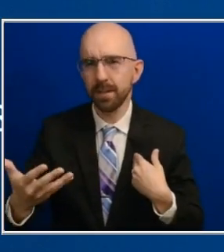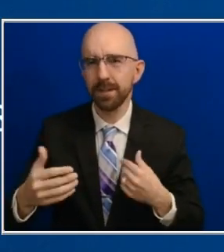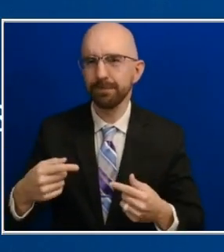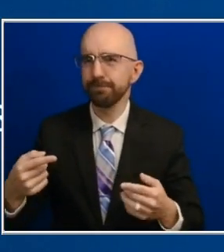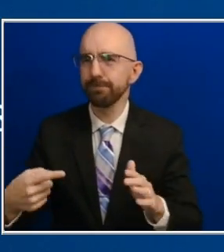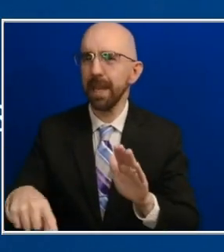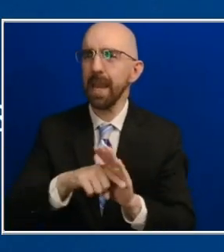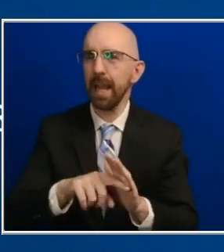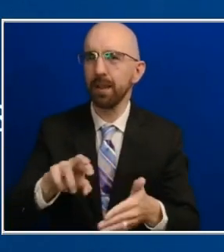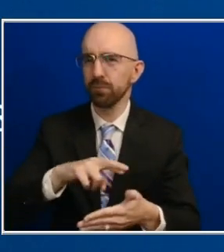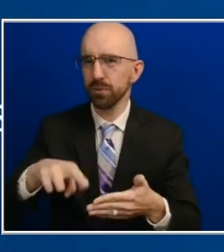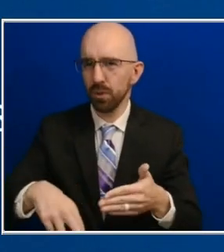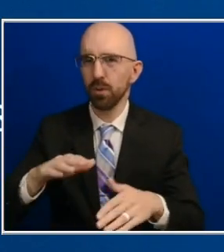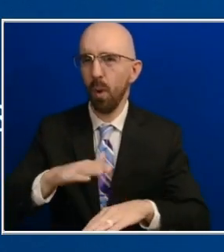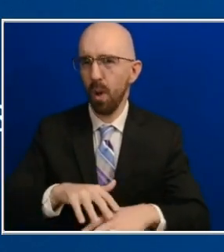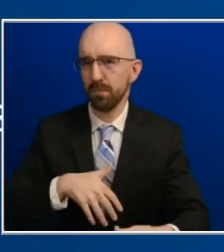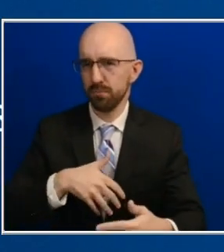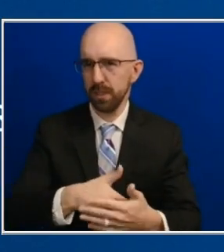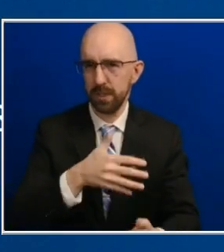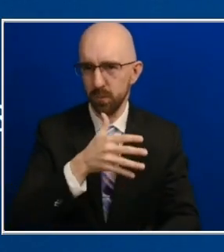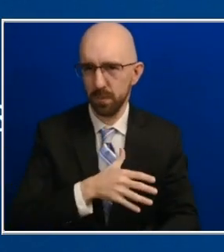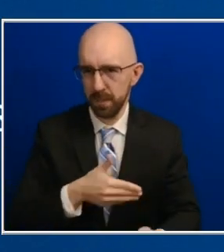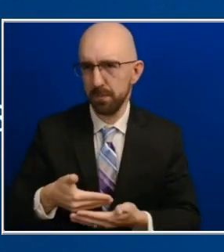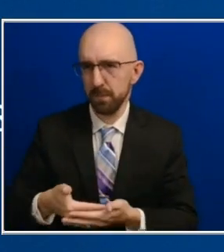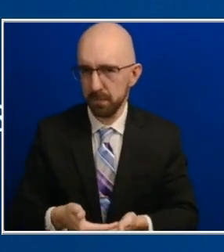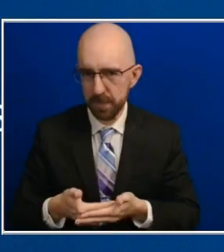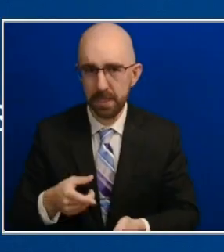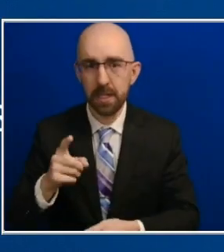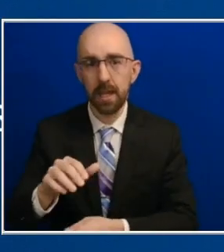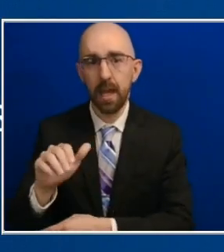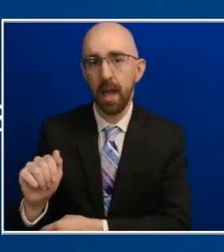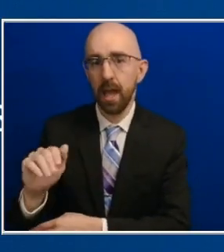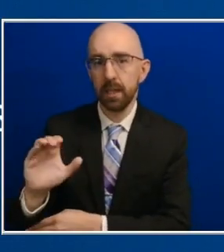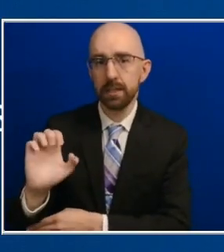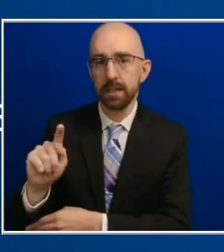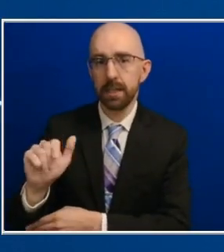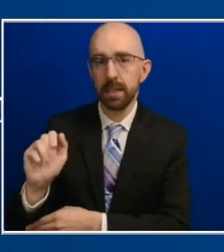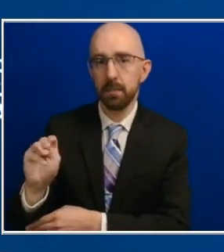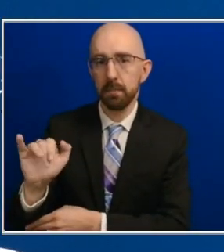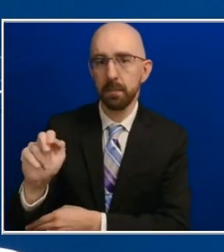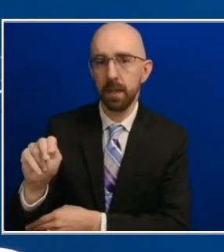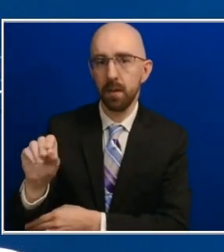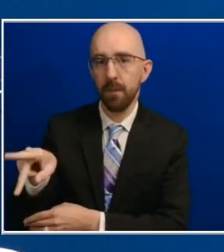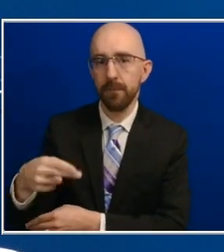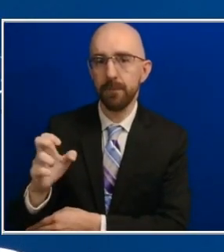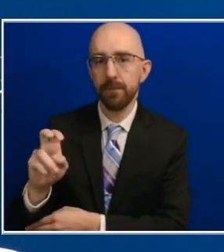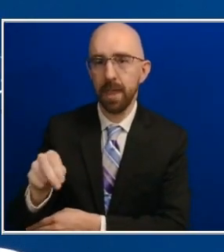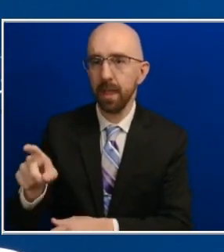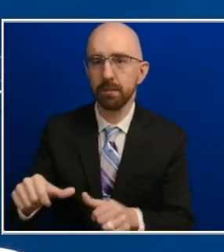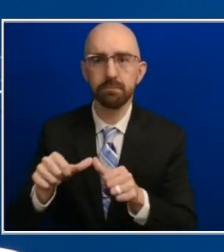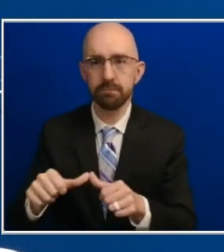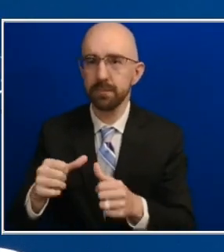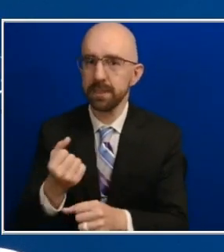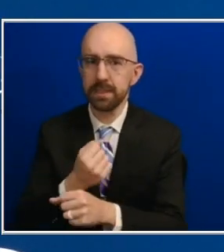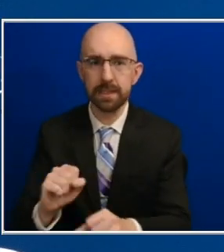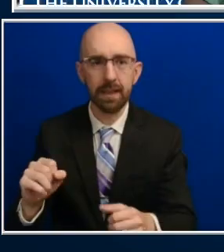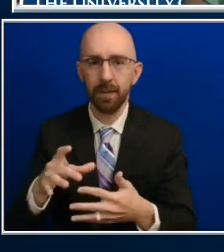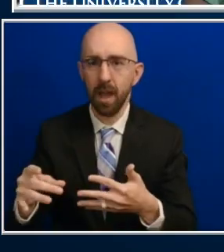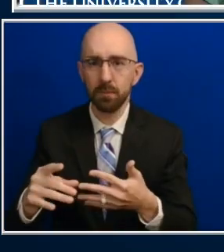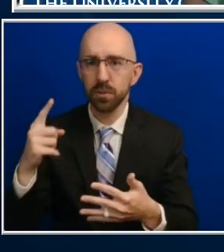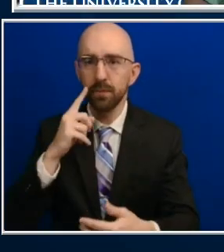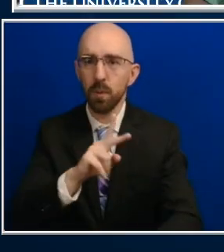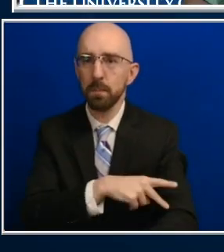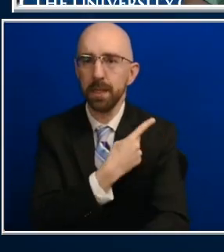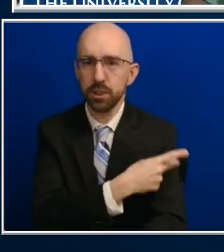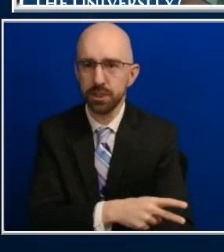to the pregnancy. Acetaminophen continues to be tried and true, safe option for these patients. So